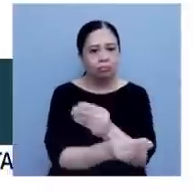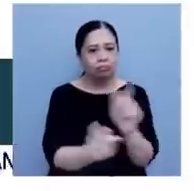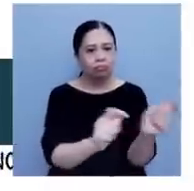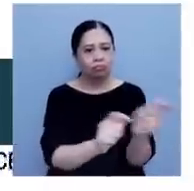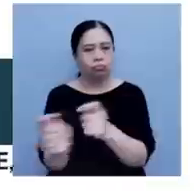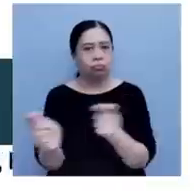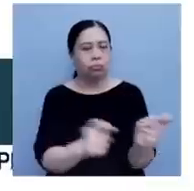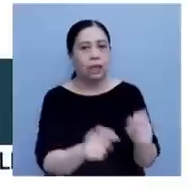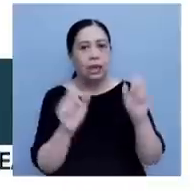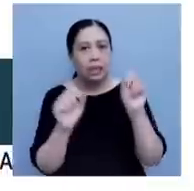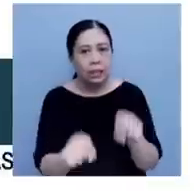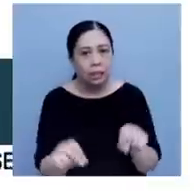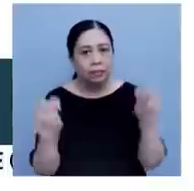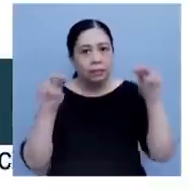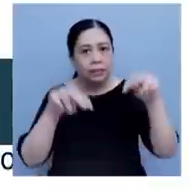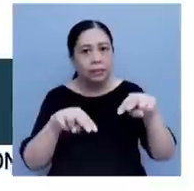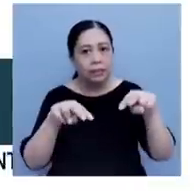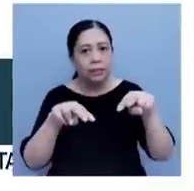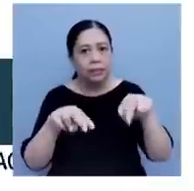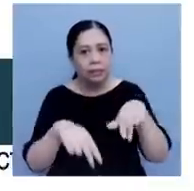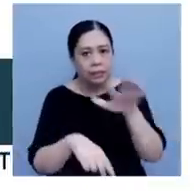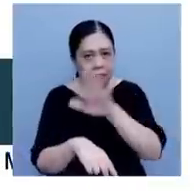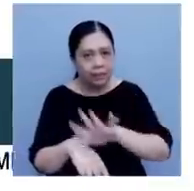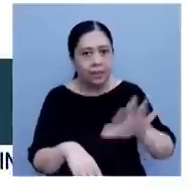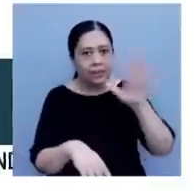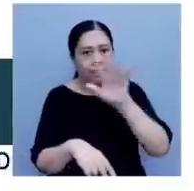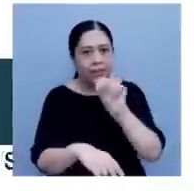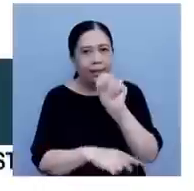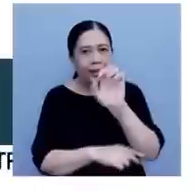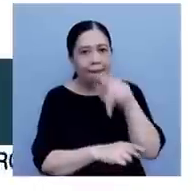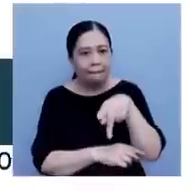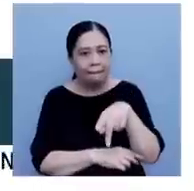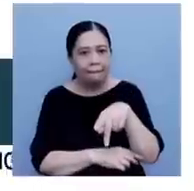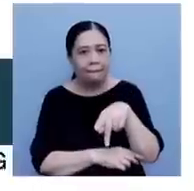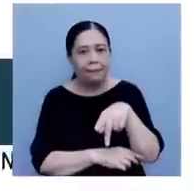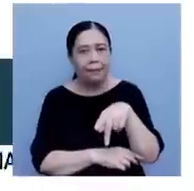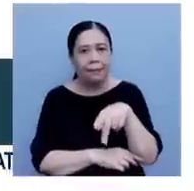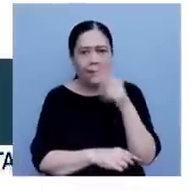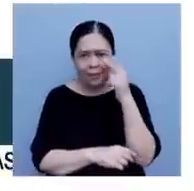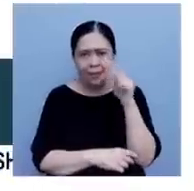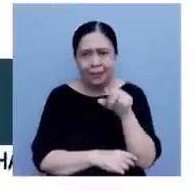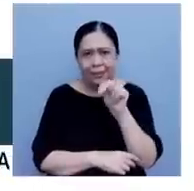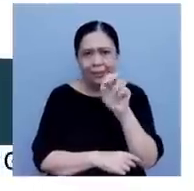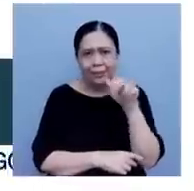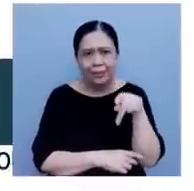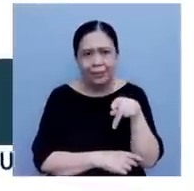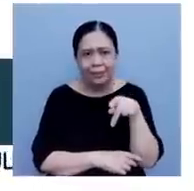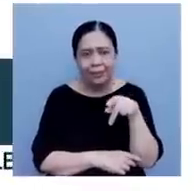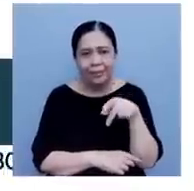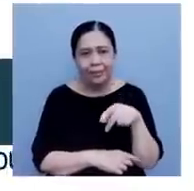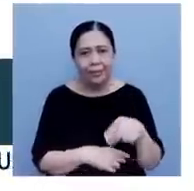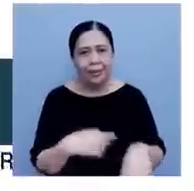transfers can be seen in the NEP. Yeah, you can see that. We understand that.